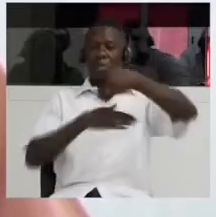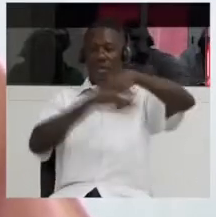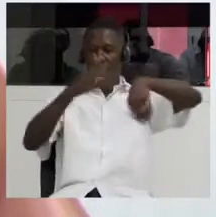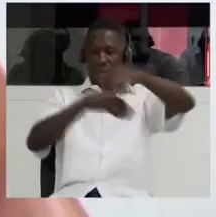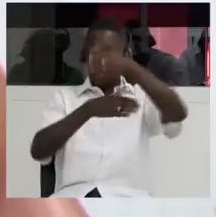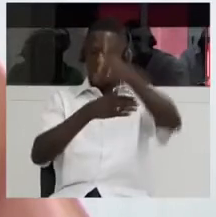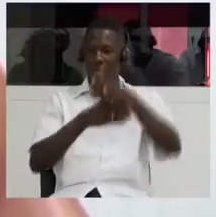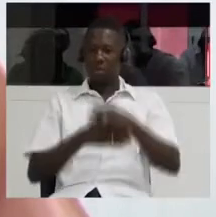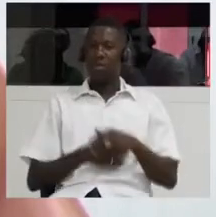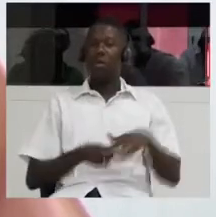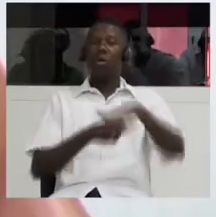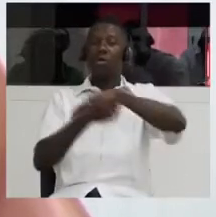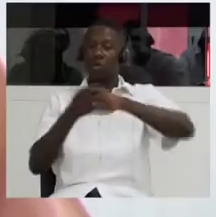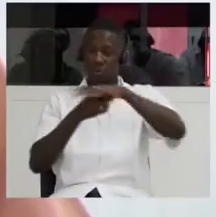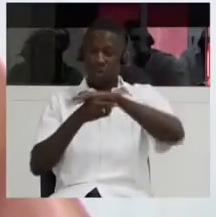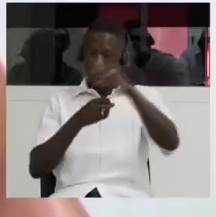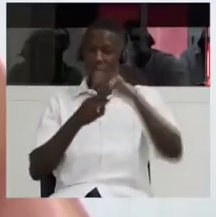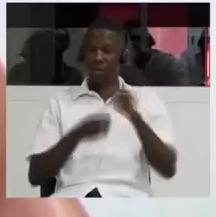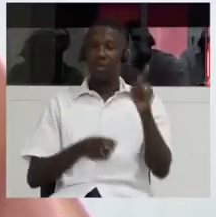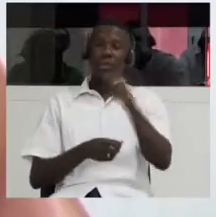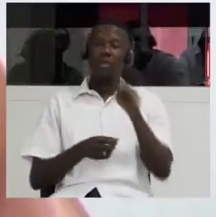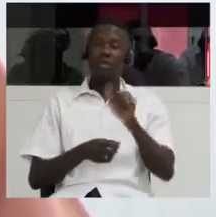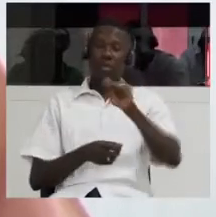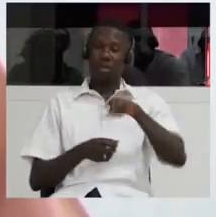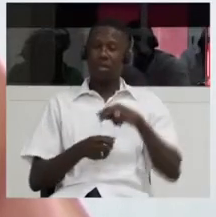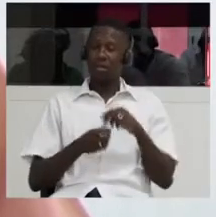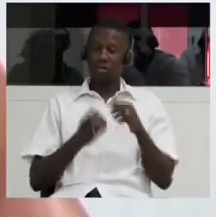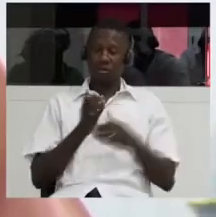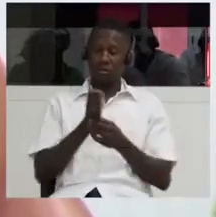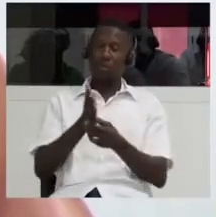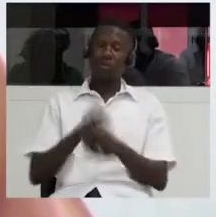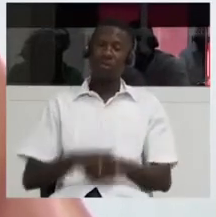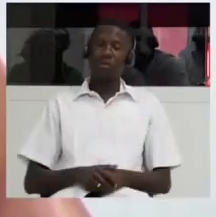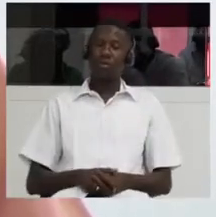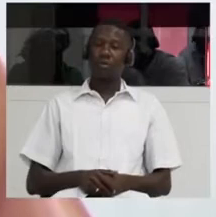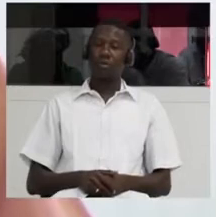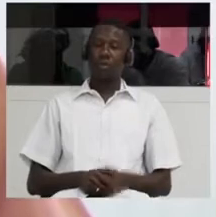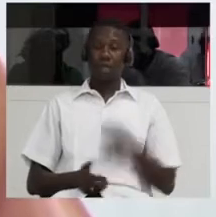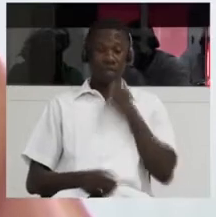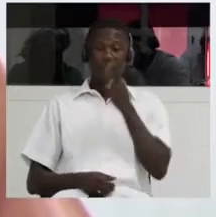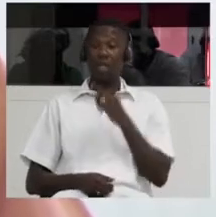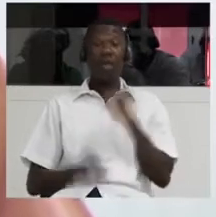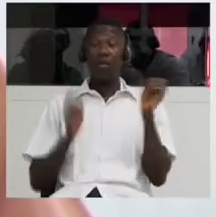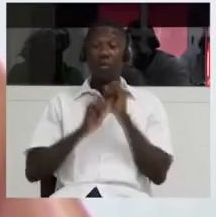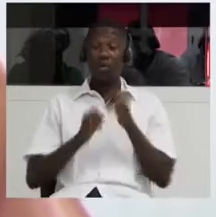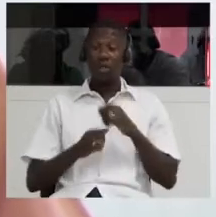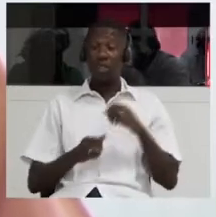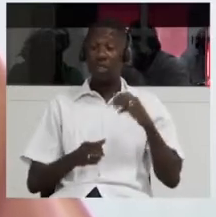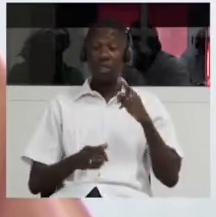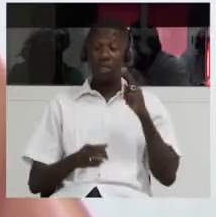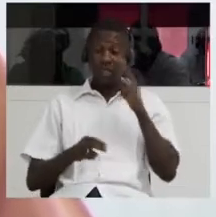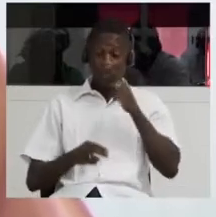the Zandam commandos. And they said that if anybody attempts to cross the bridge, they will fire